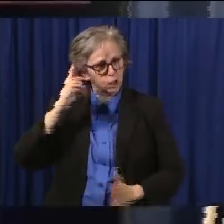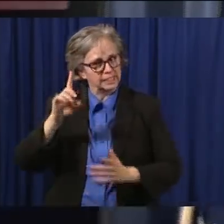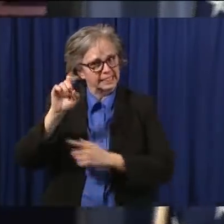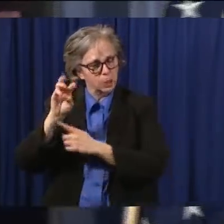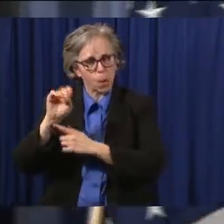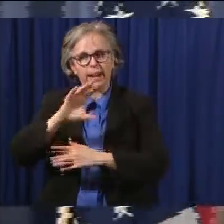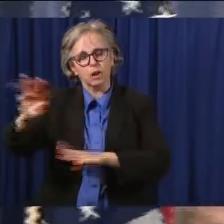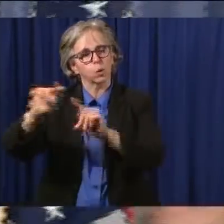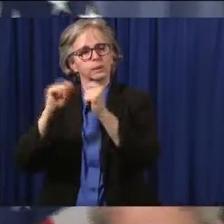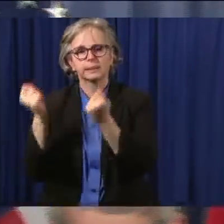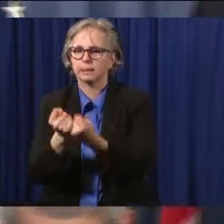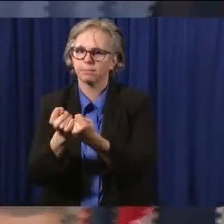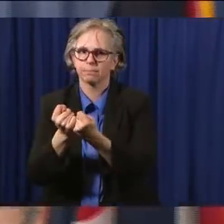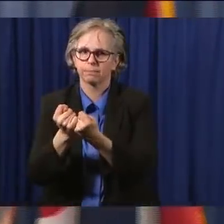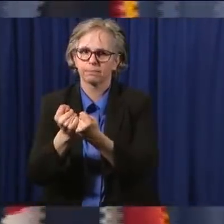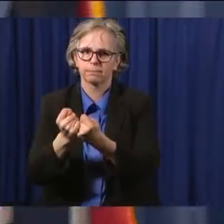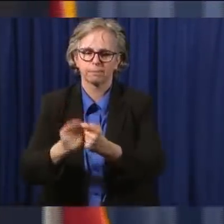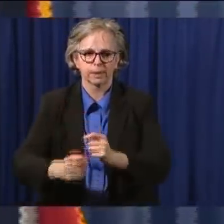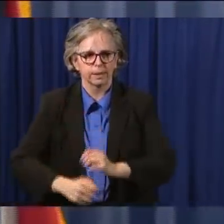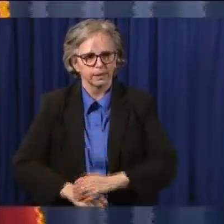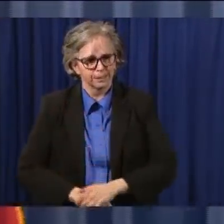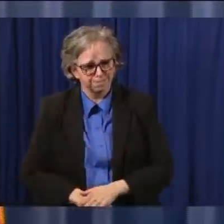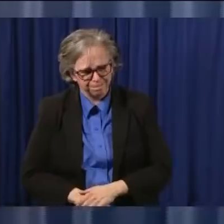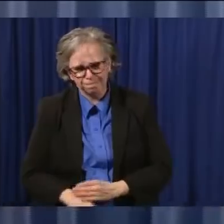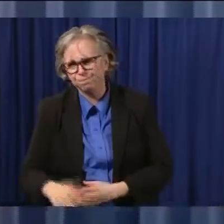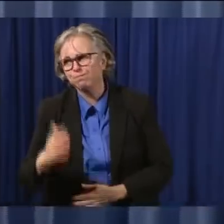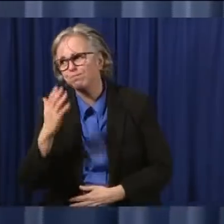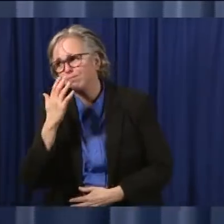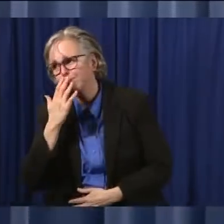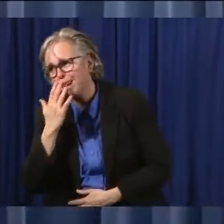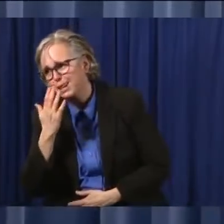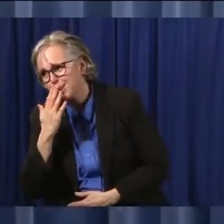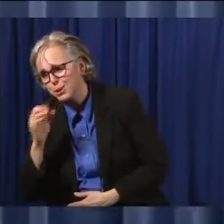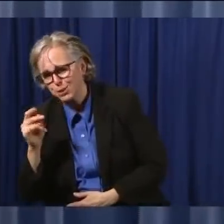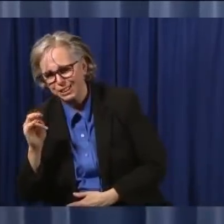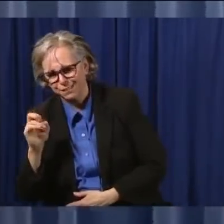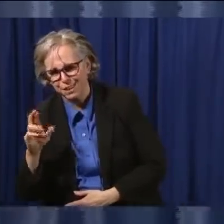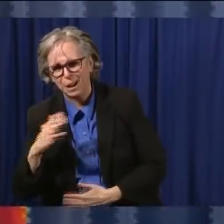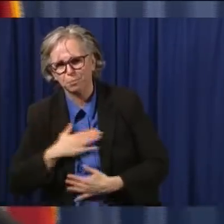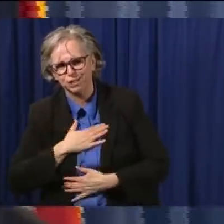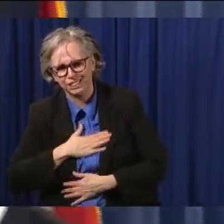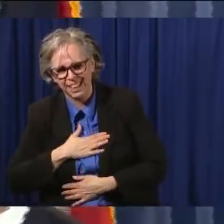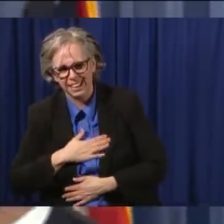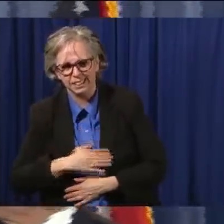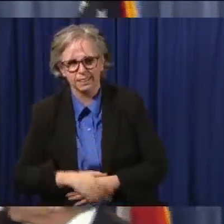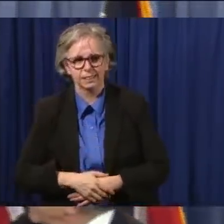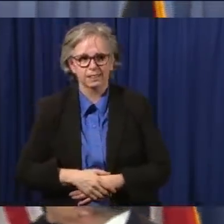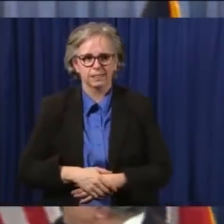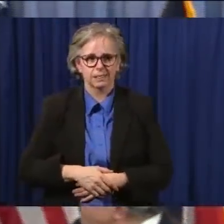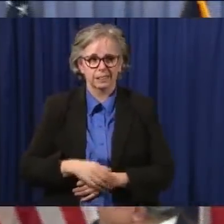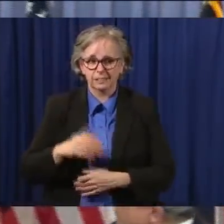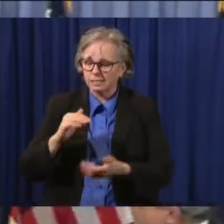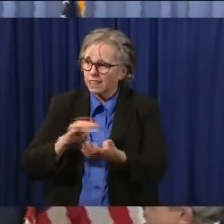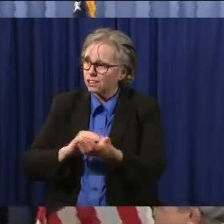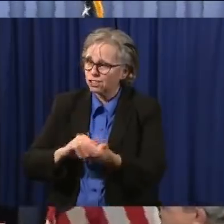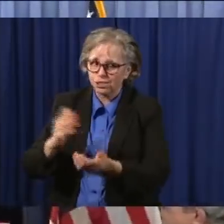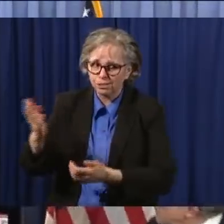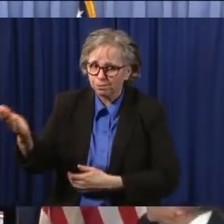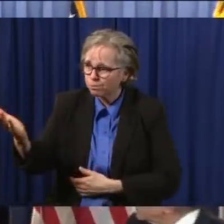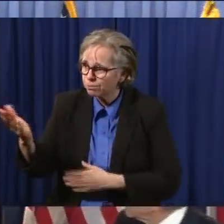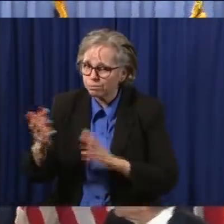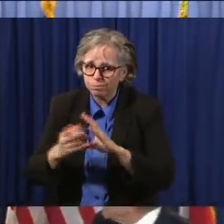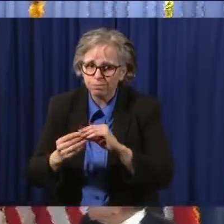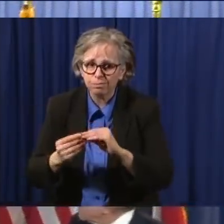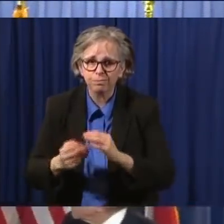Christopher, thank you very, very much. I appreciate that. Dr. Acton, any questions or? No, I would say, sir,